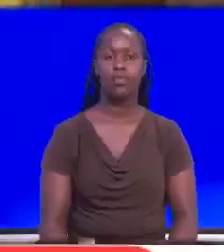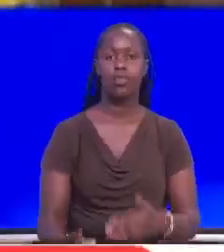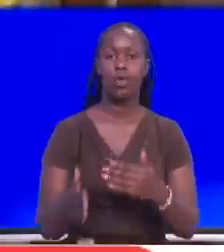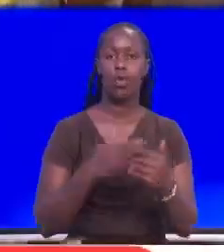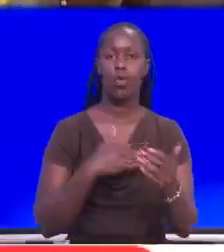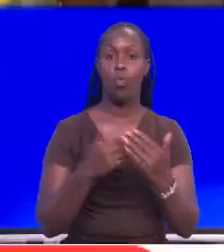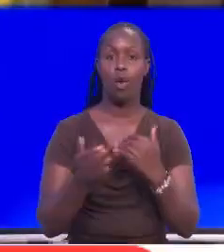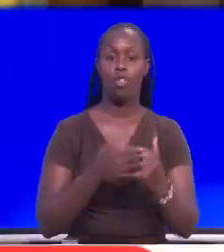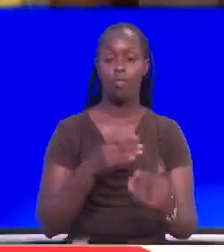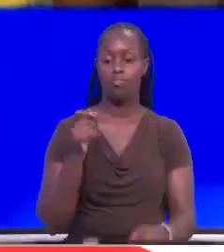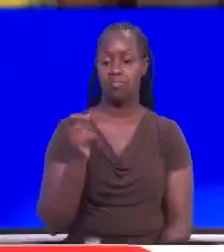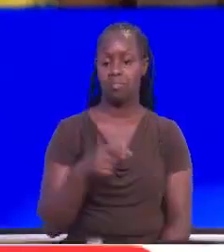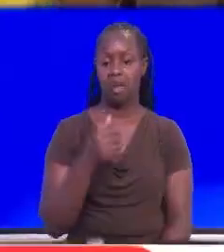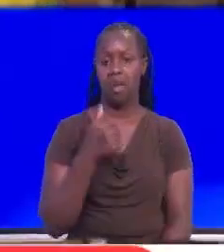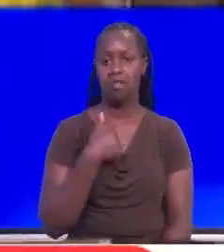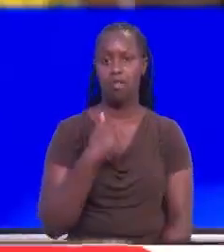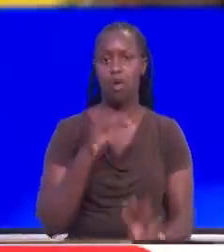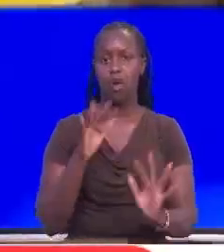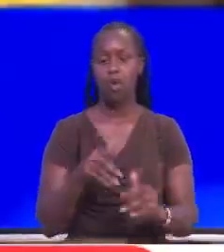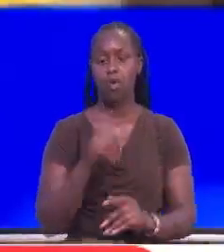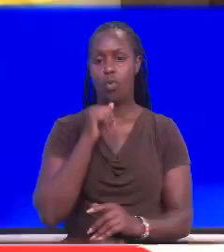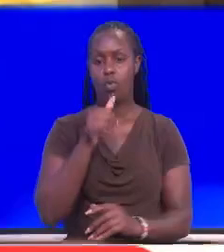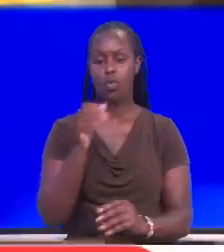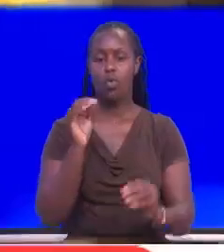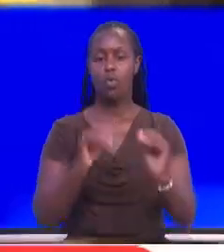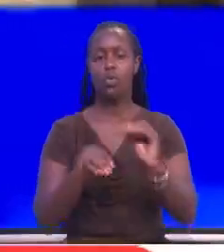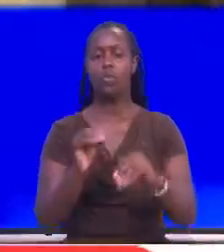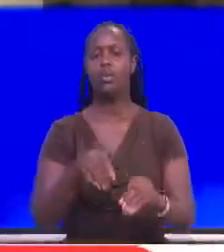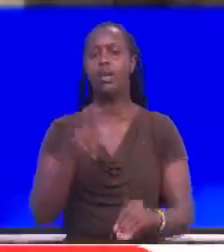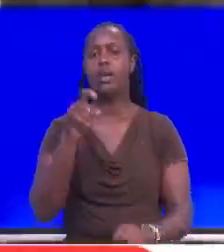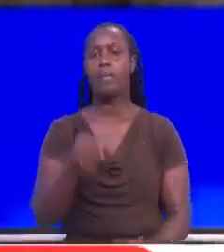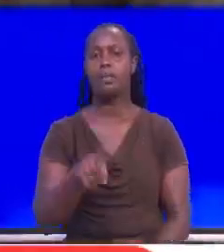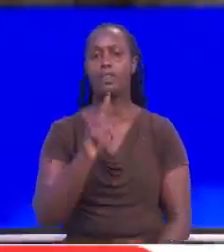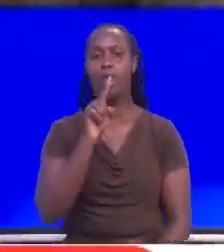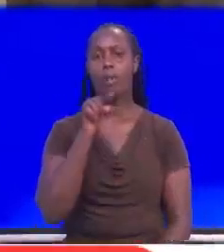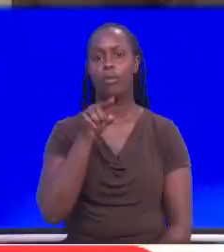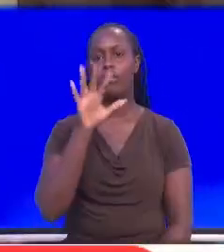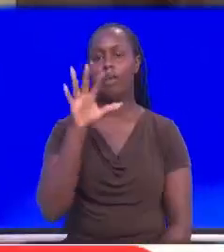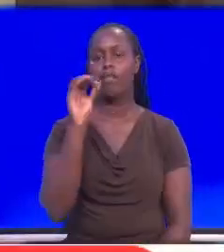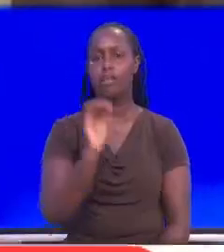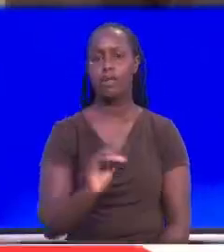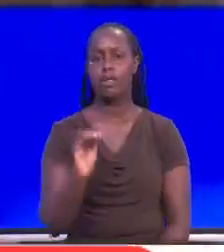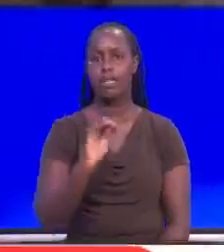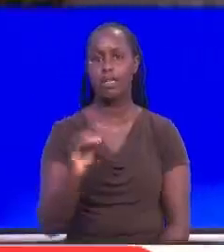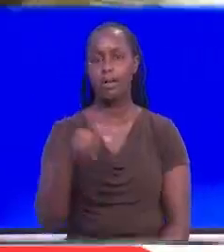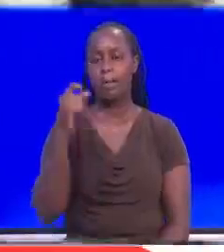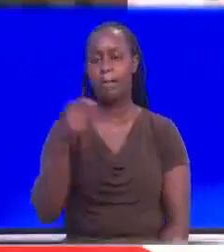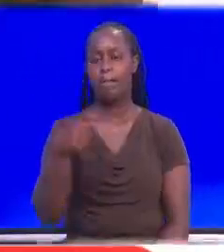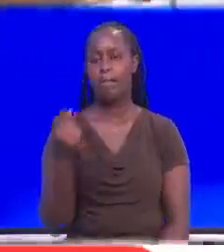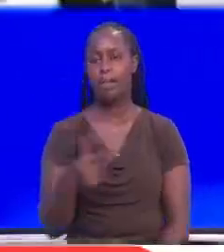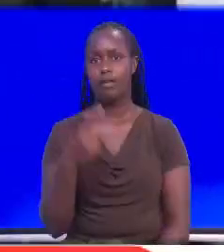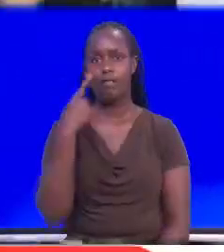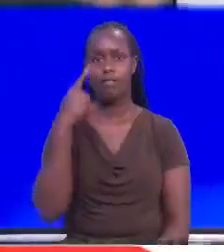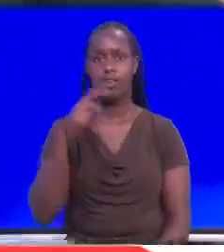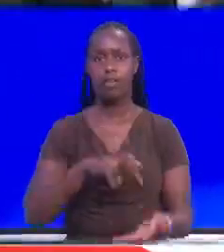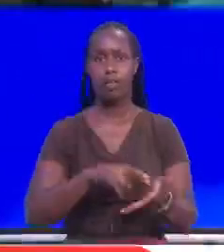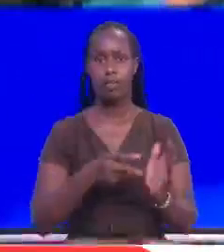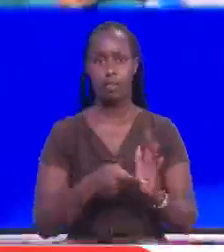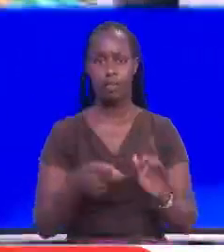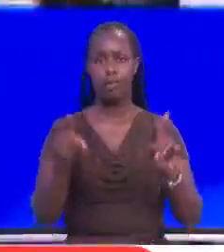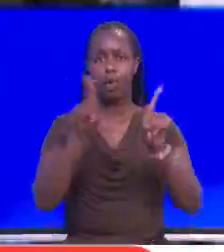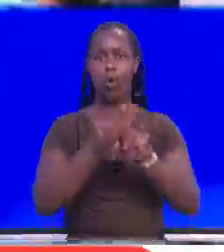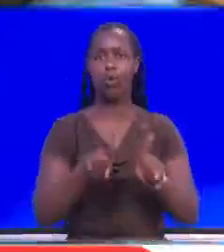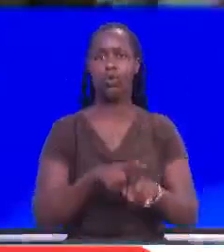will contribute 1.5% of their monthly earnings towards the project. The bill was